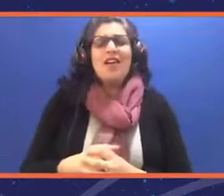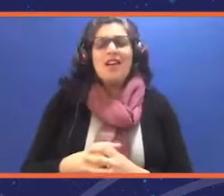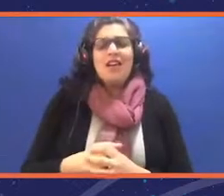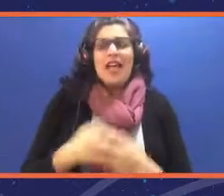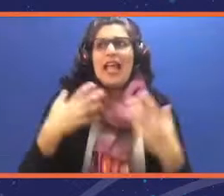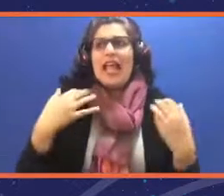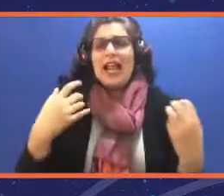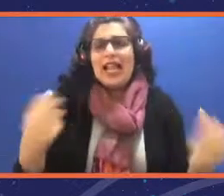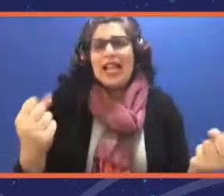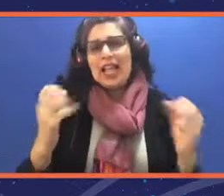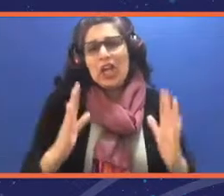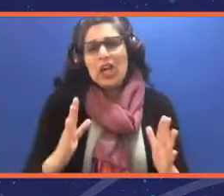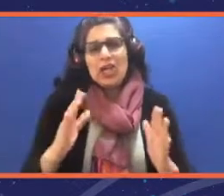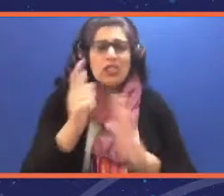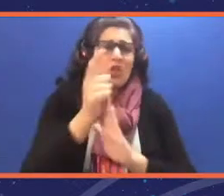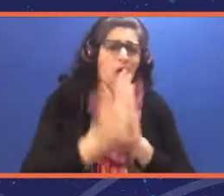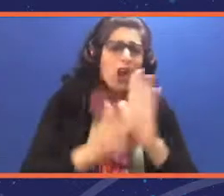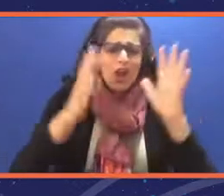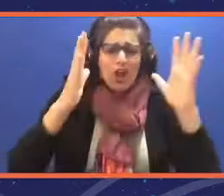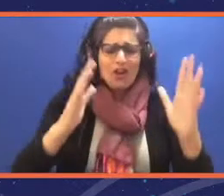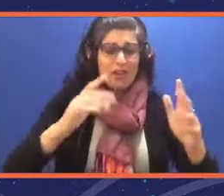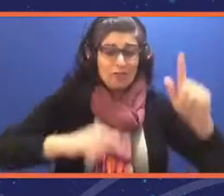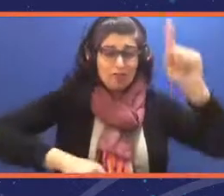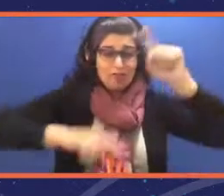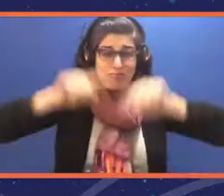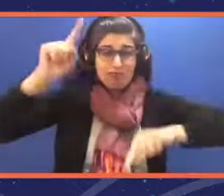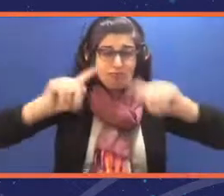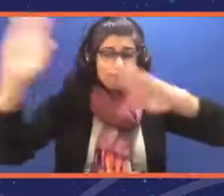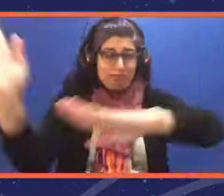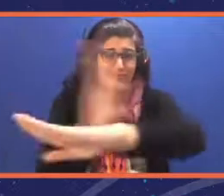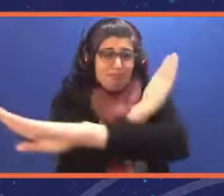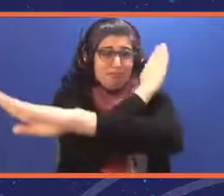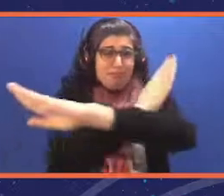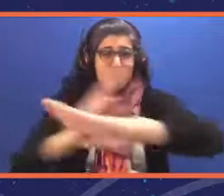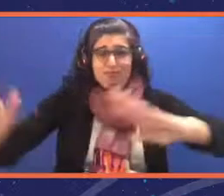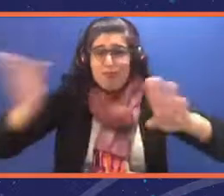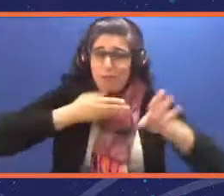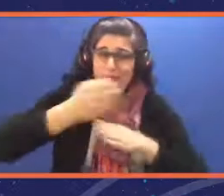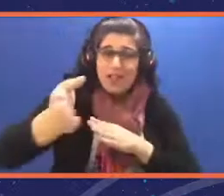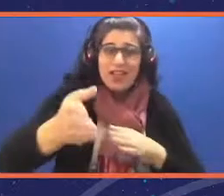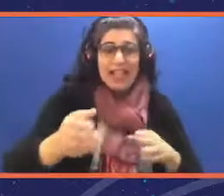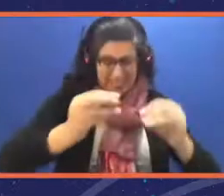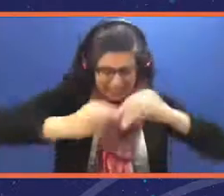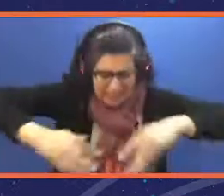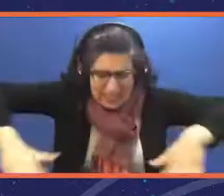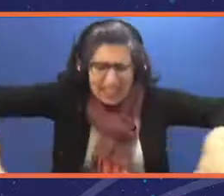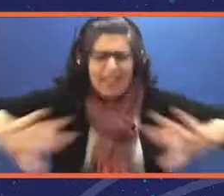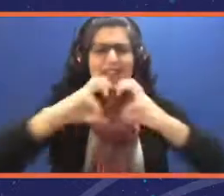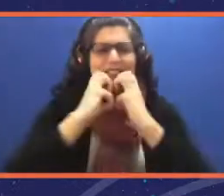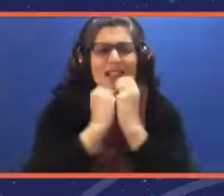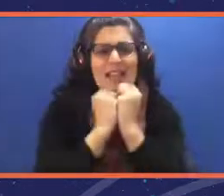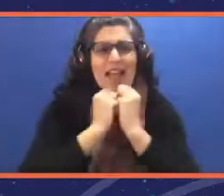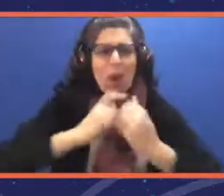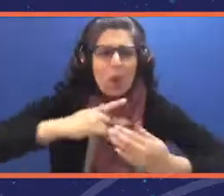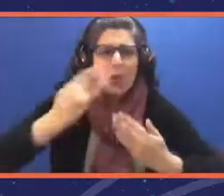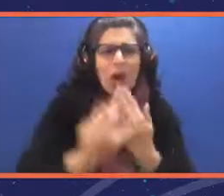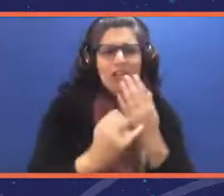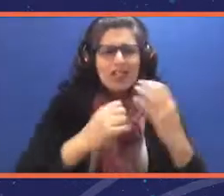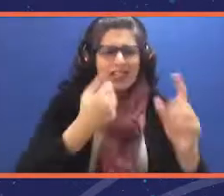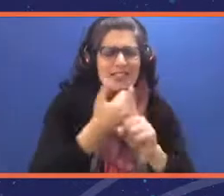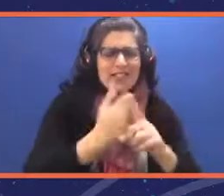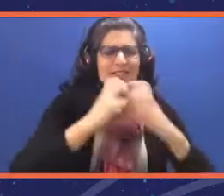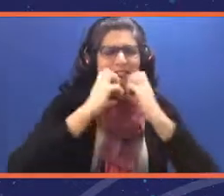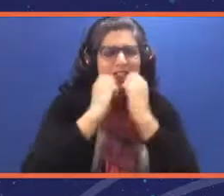to lawyers, with in a land that is so sacred and a project that's so sacred that's serving us